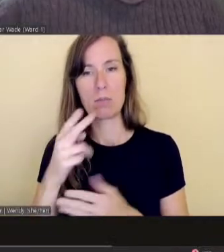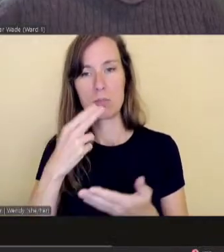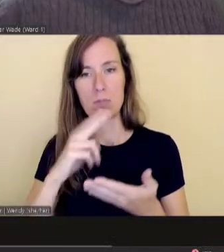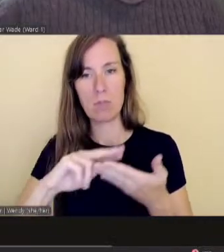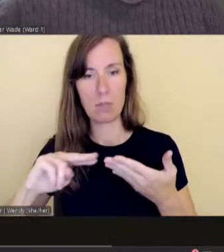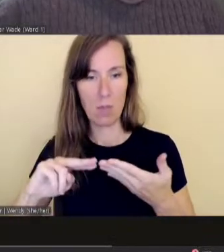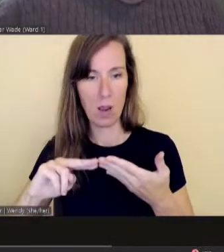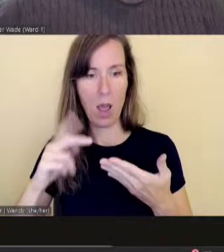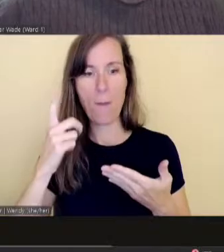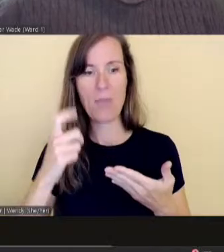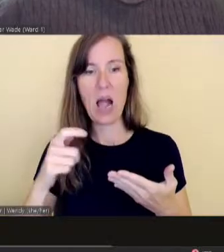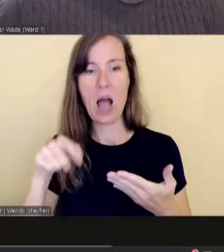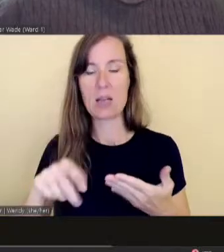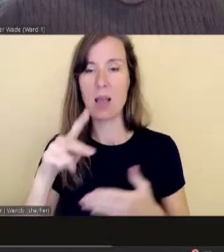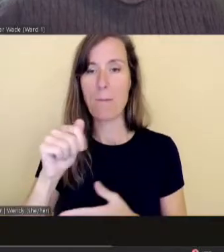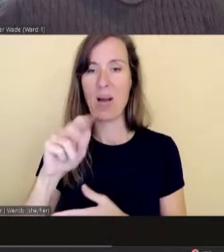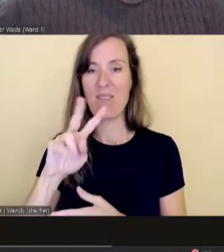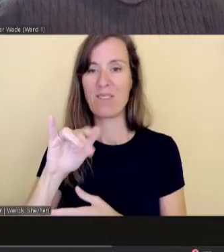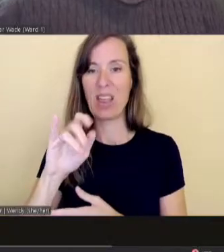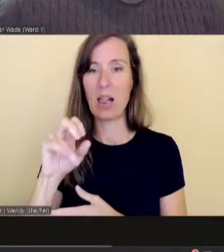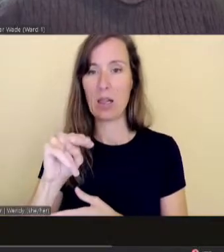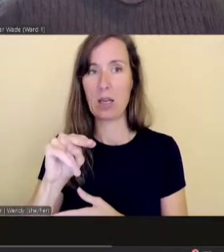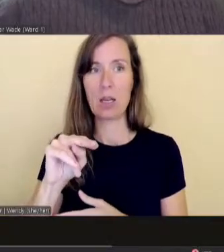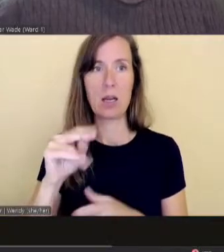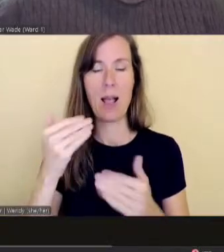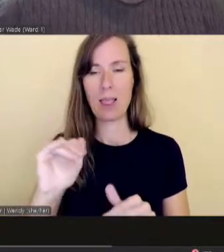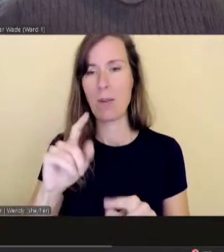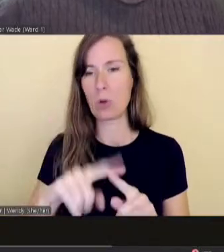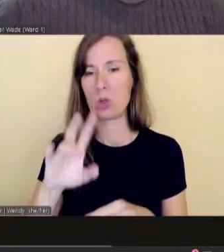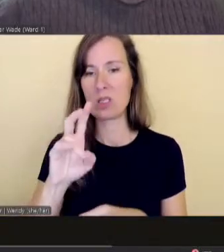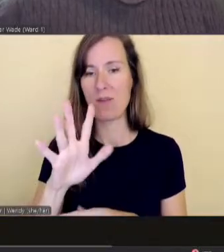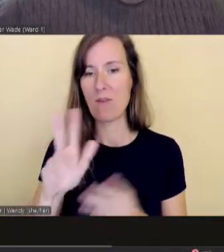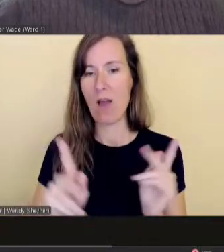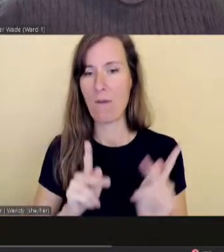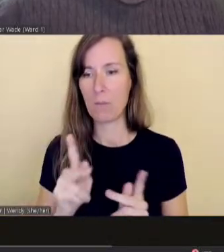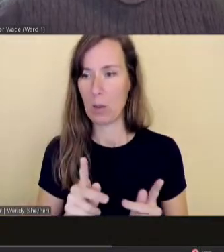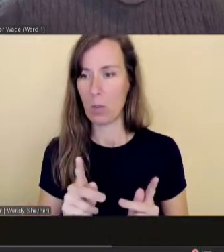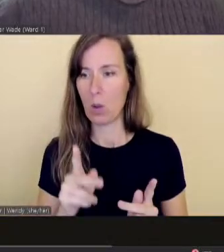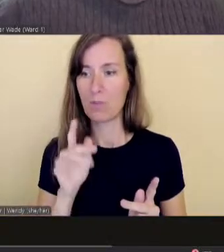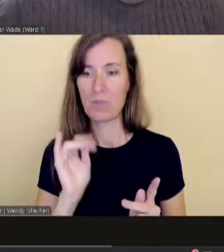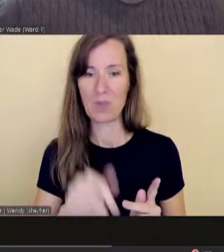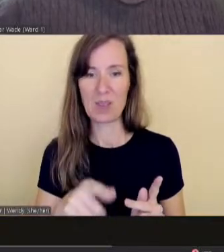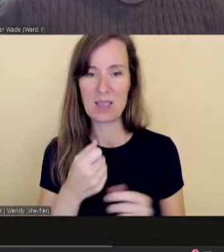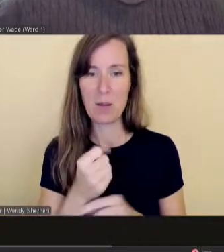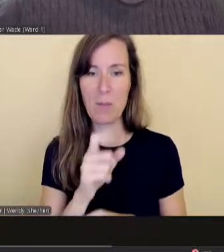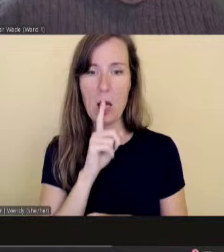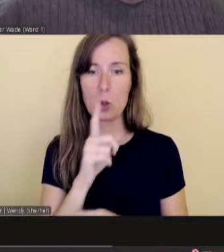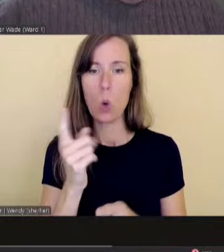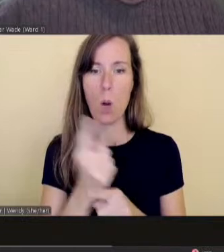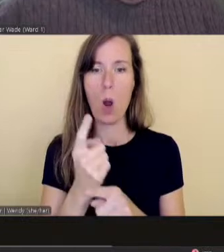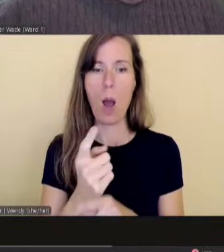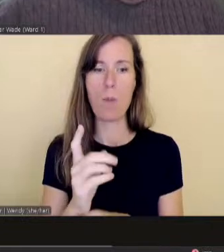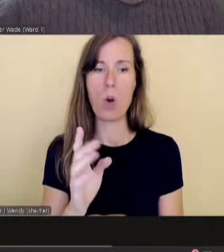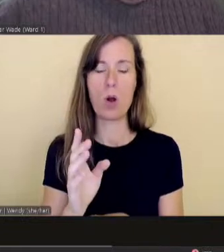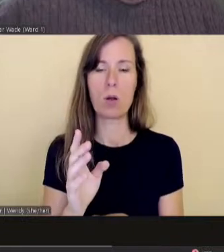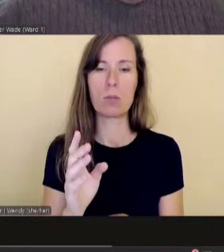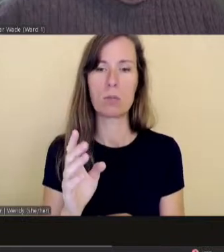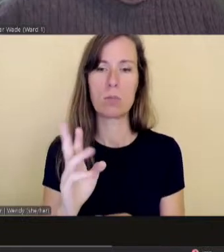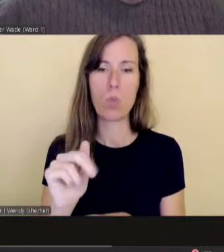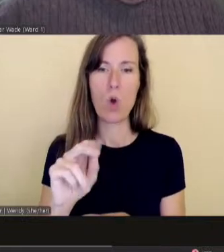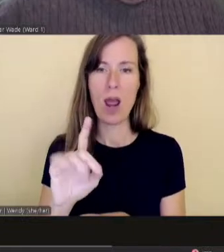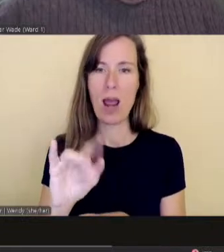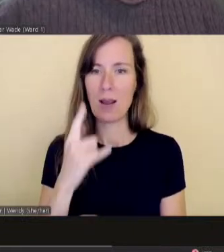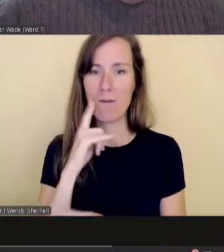people. This ensures proper vetting for all requirements, including insurance, safety, staffing,